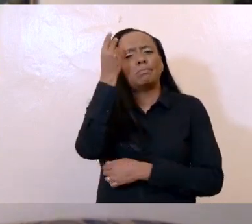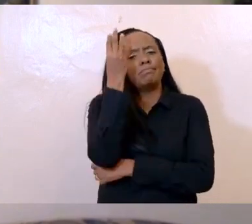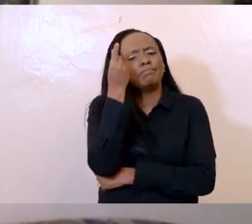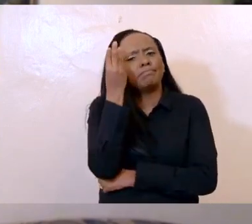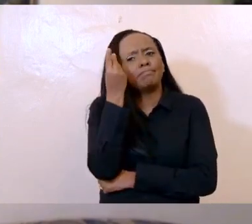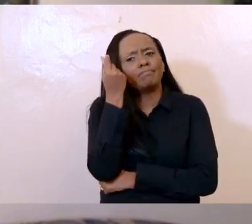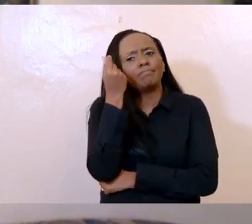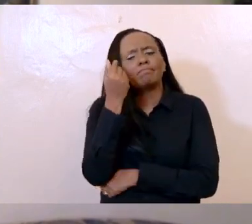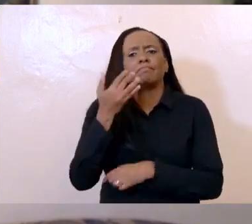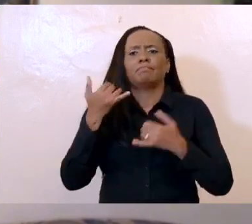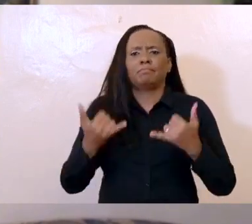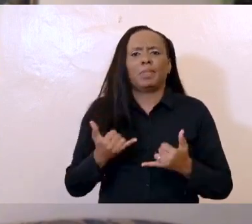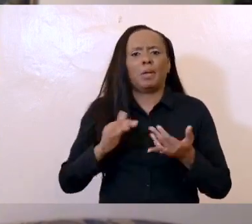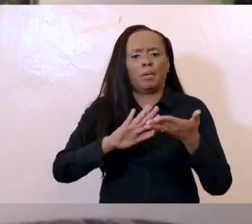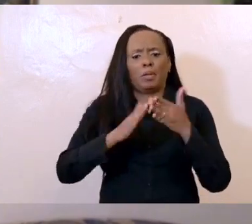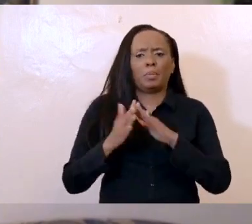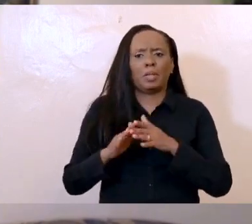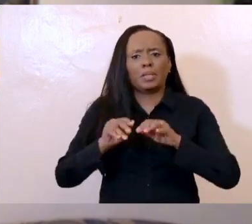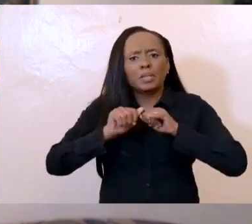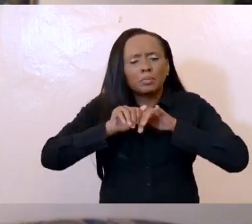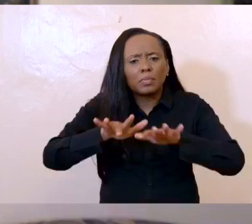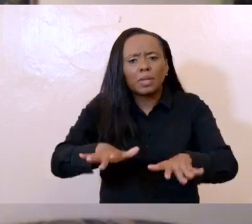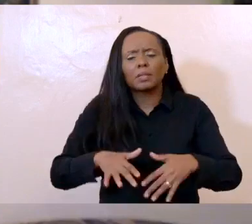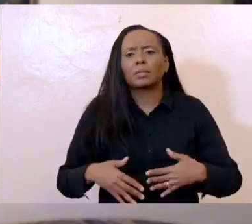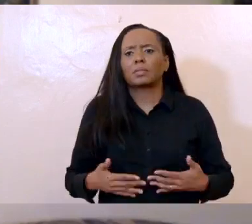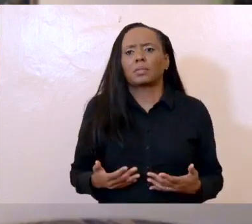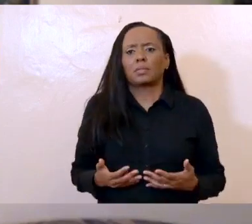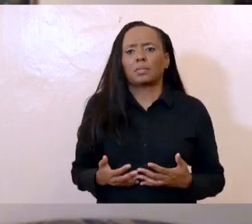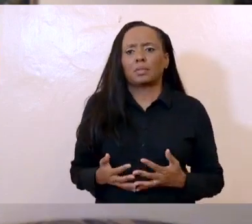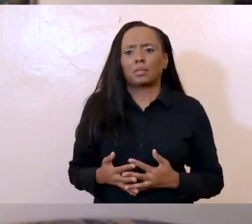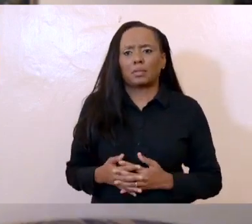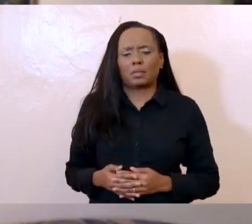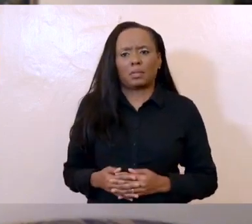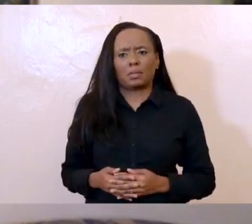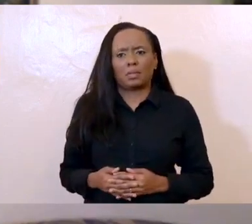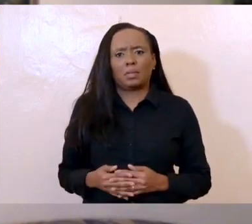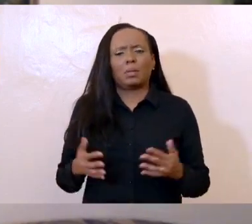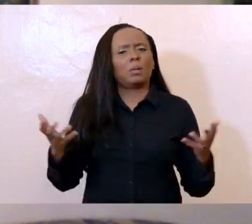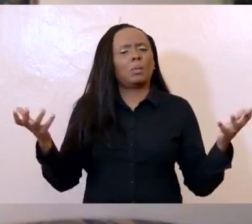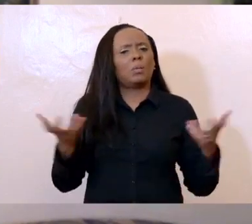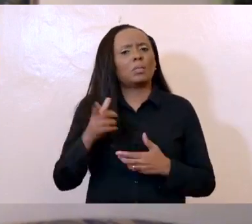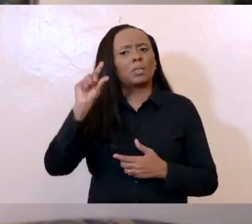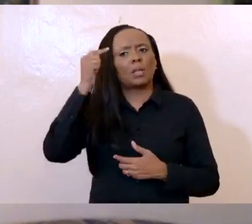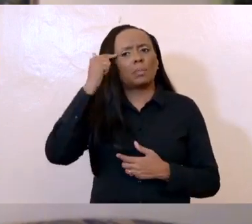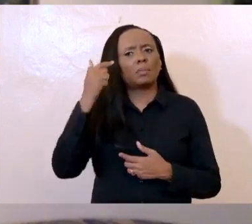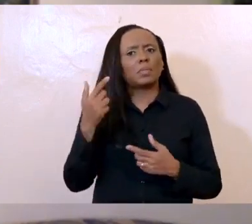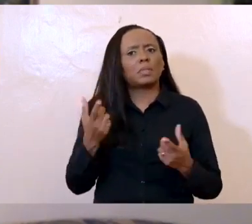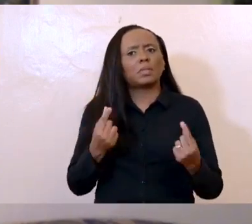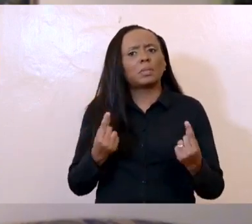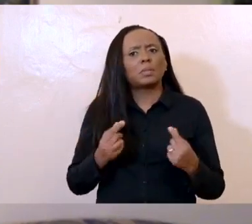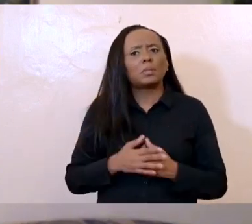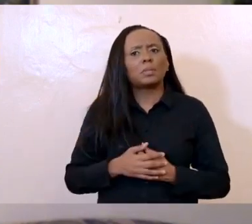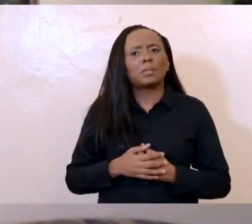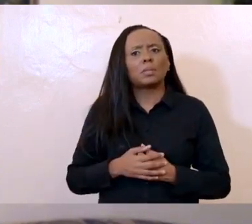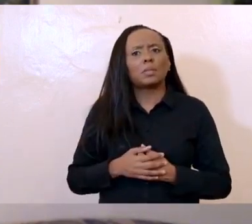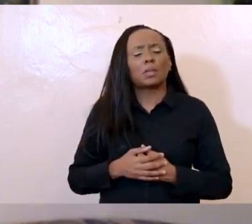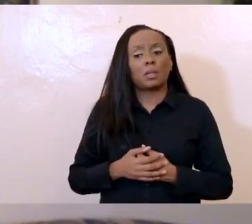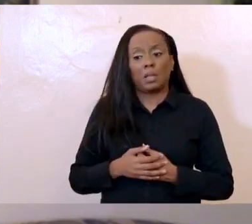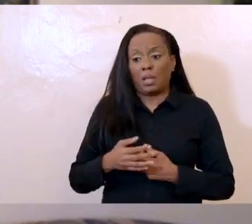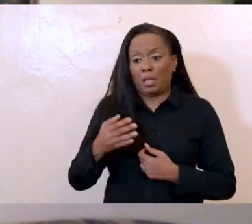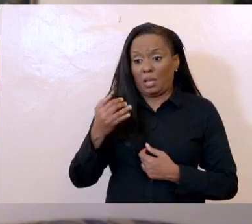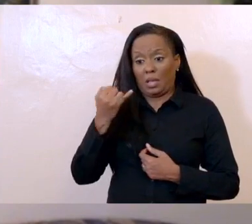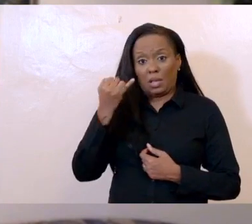community transmission, as you call it? And where does a lockdown feature in this?